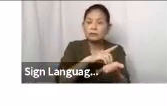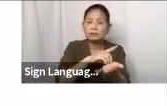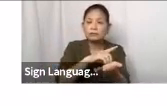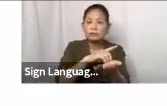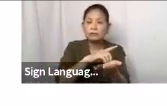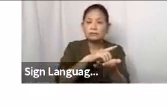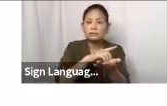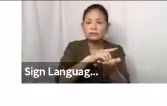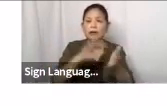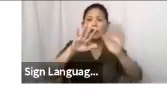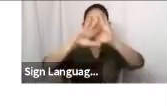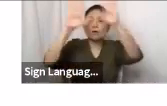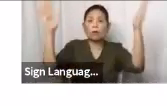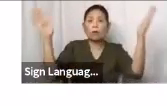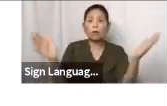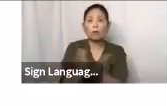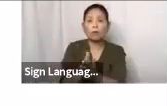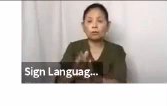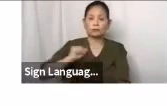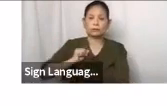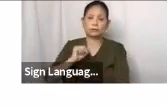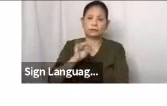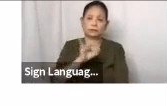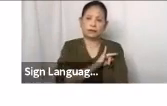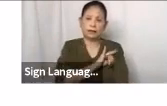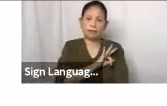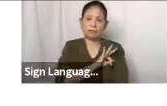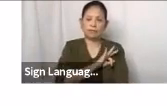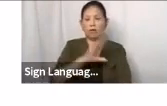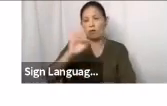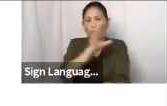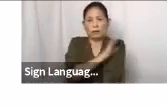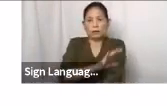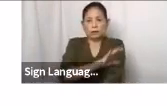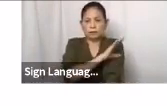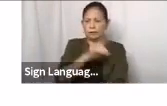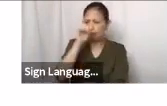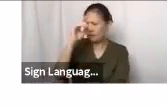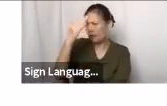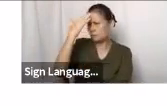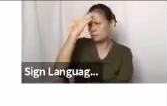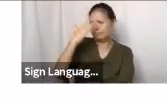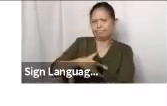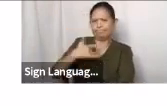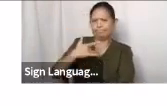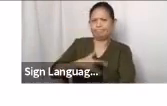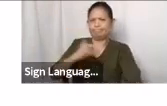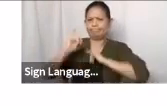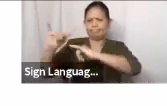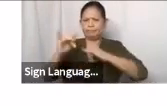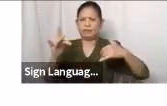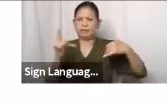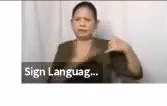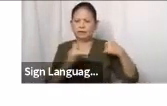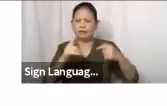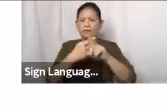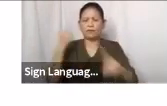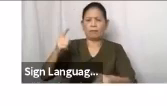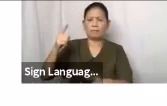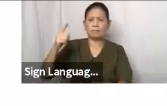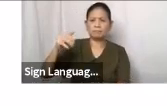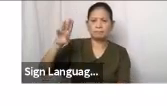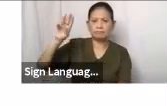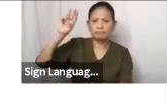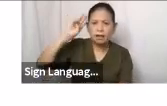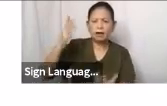the whole staff of the hospital or the clinic need to be sensitized right now, from the guard, from those who are sitting on